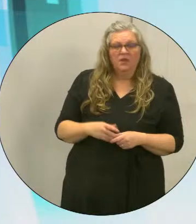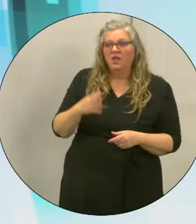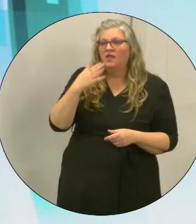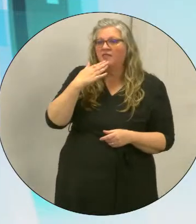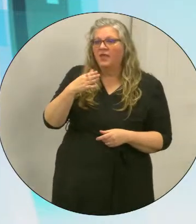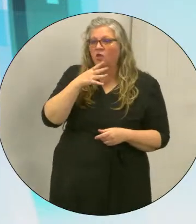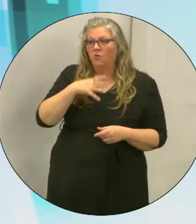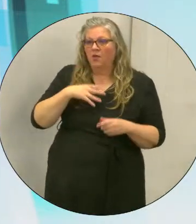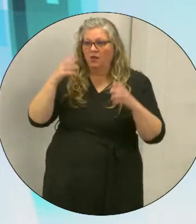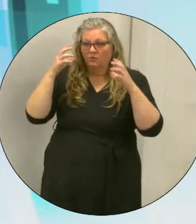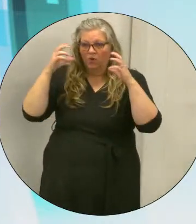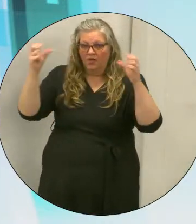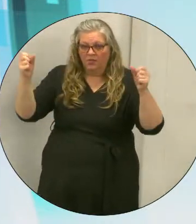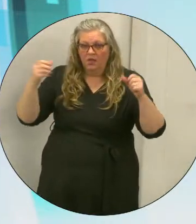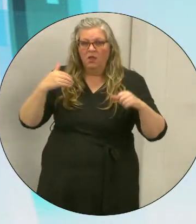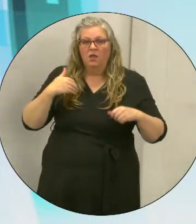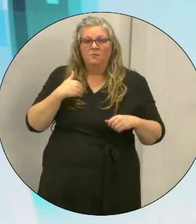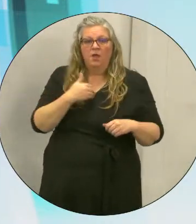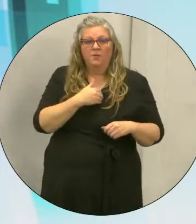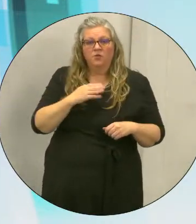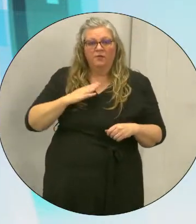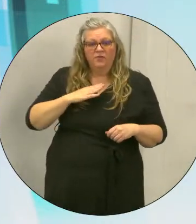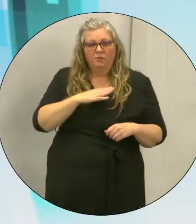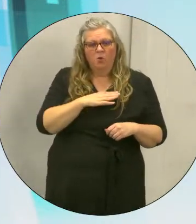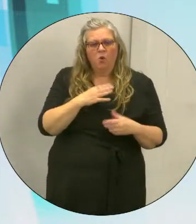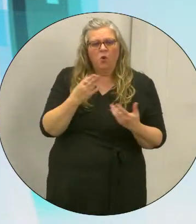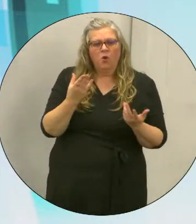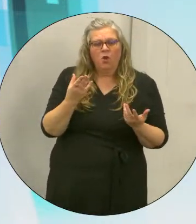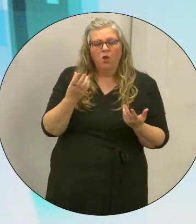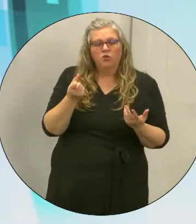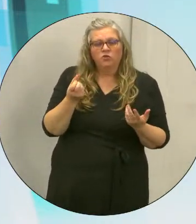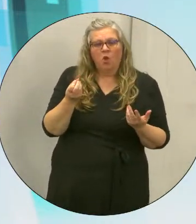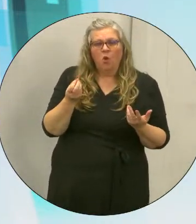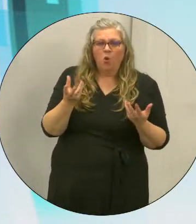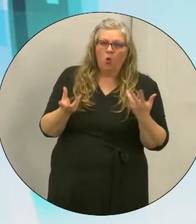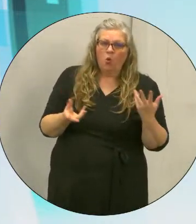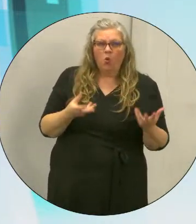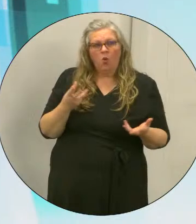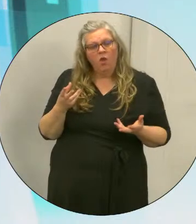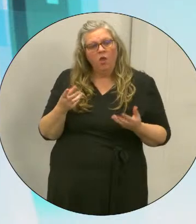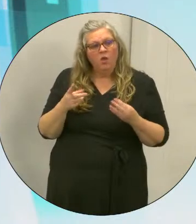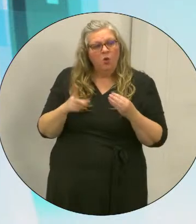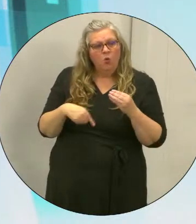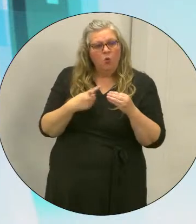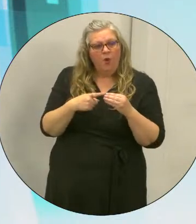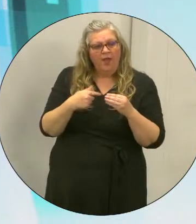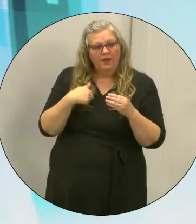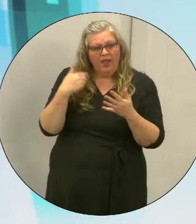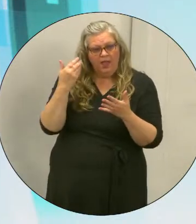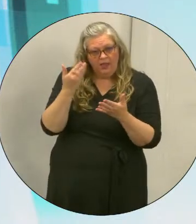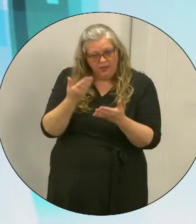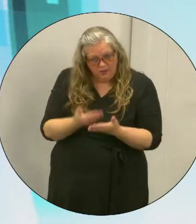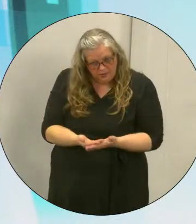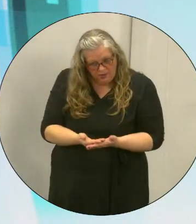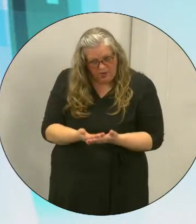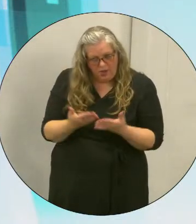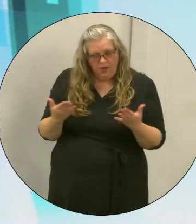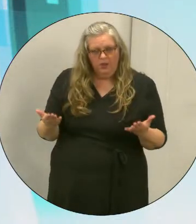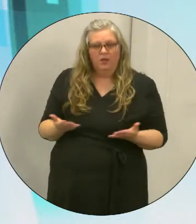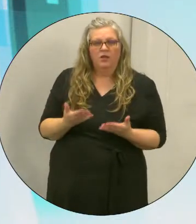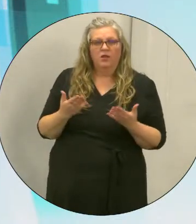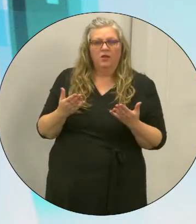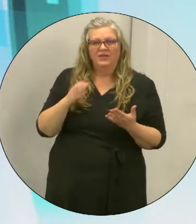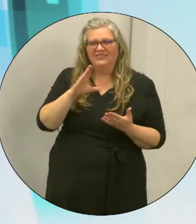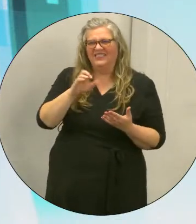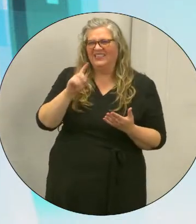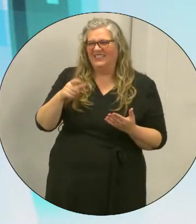Madam President, members of the board. So when I got here to CCSD, when I was a